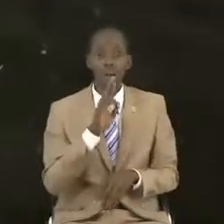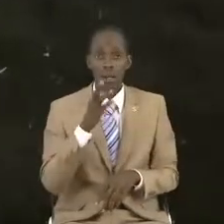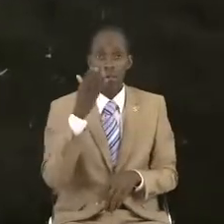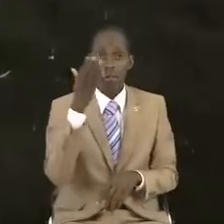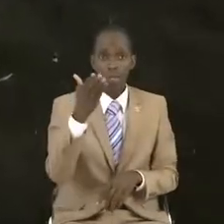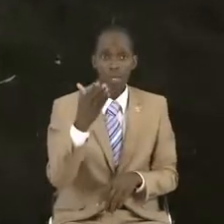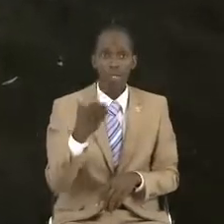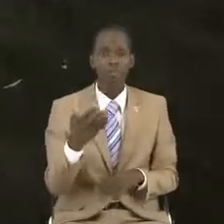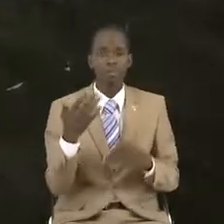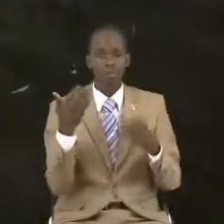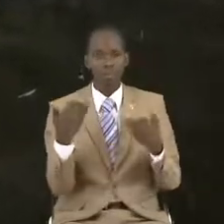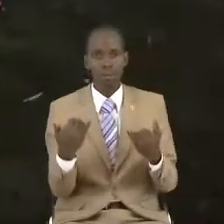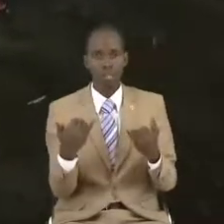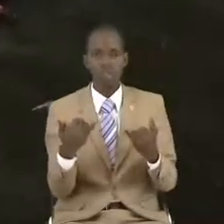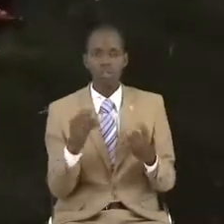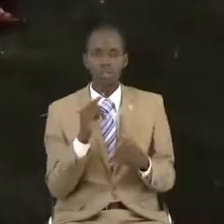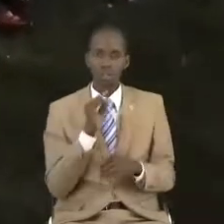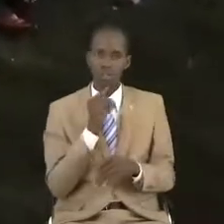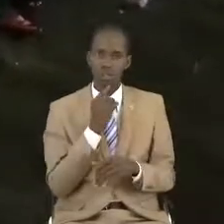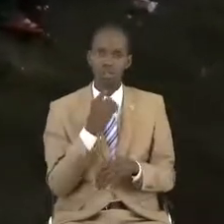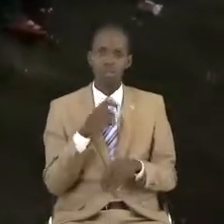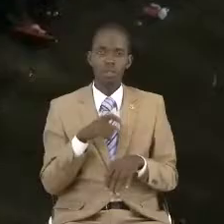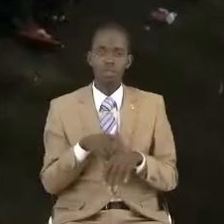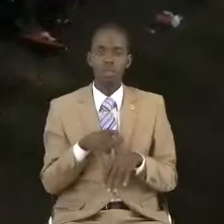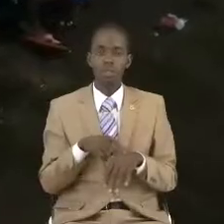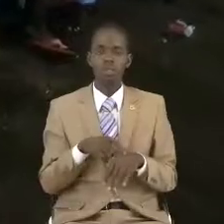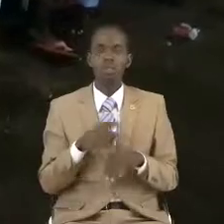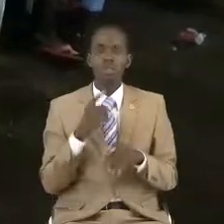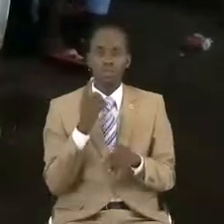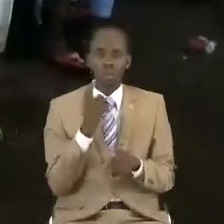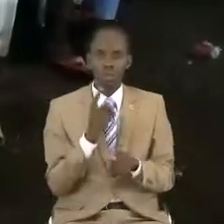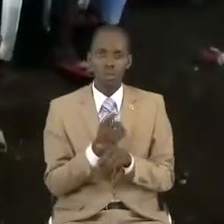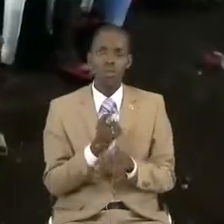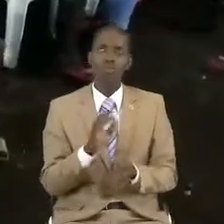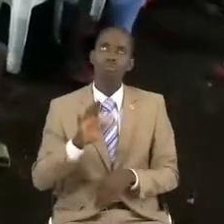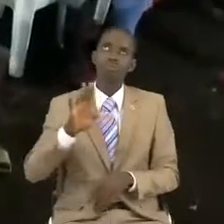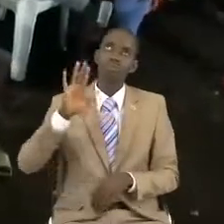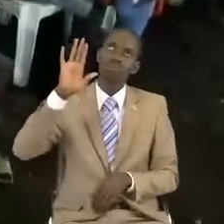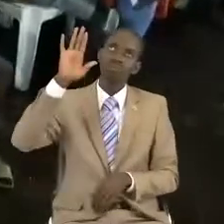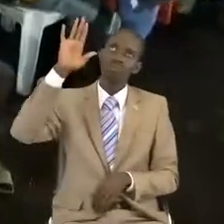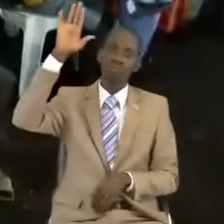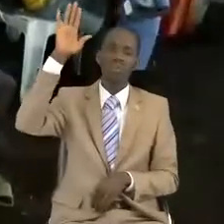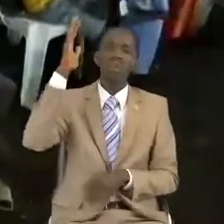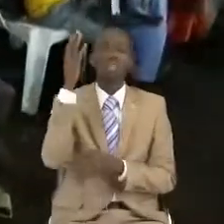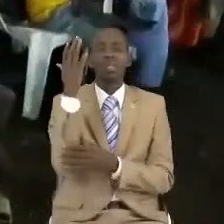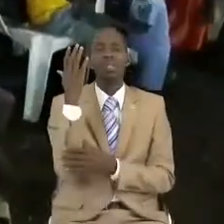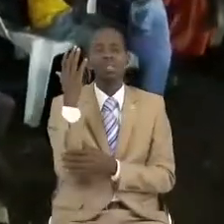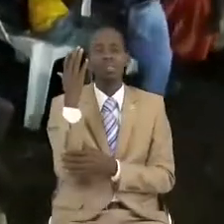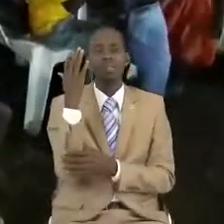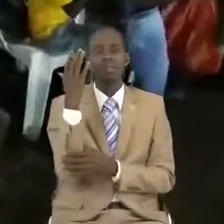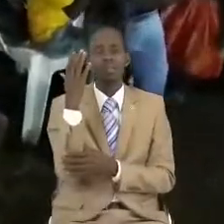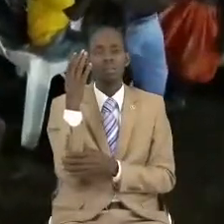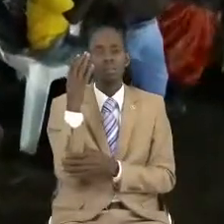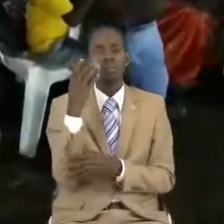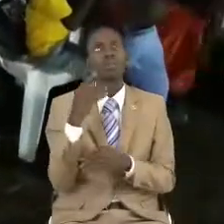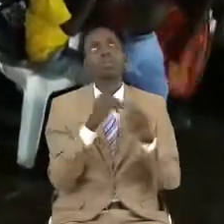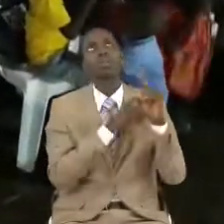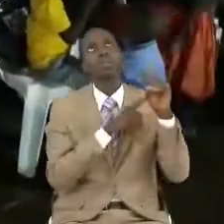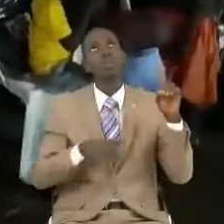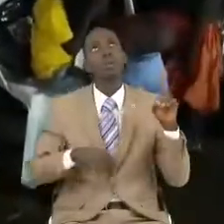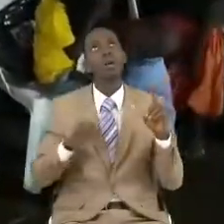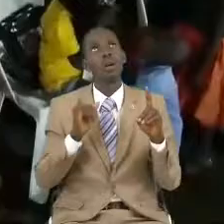clothes just raise up your hands in all sincerity lord i turn